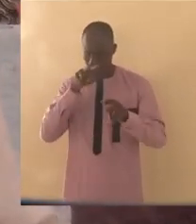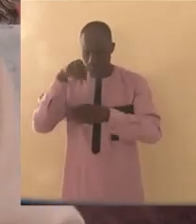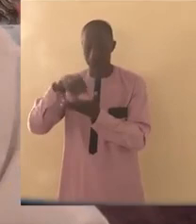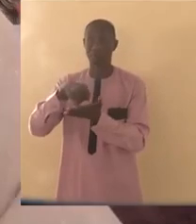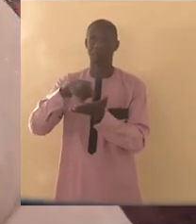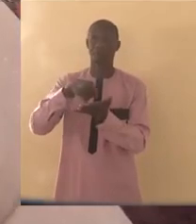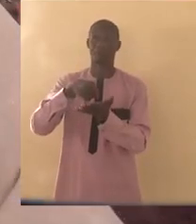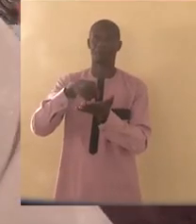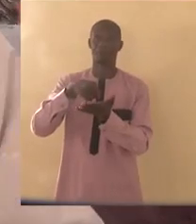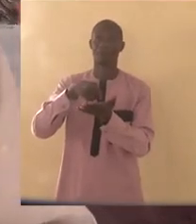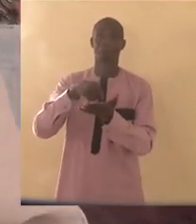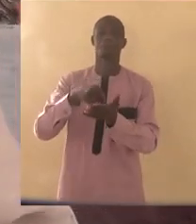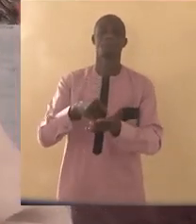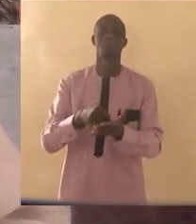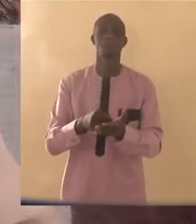it.